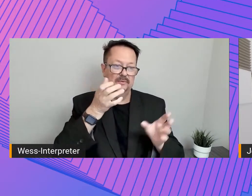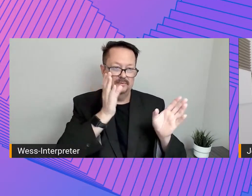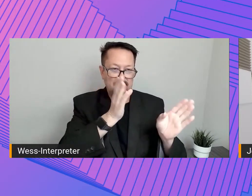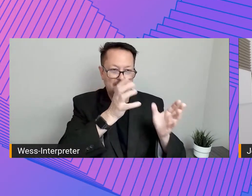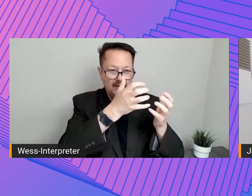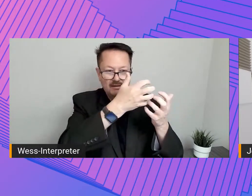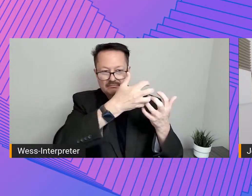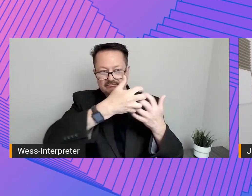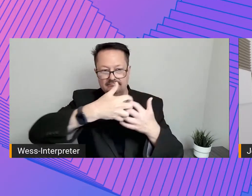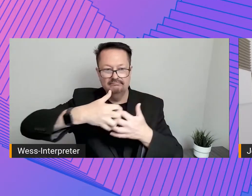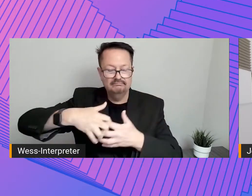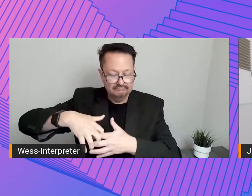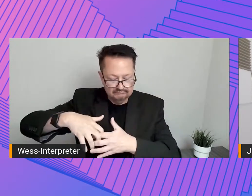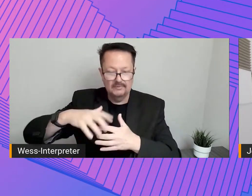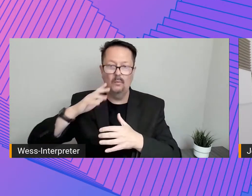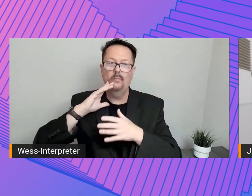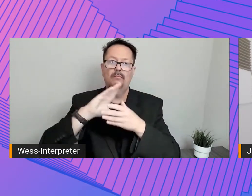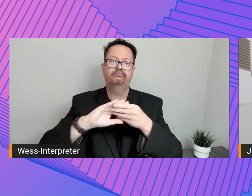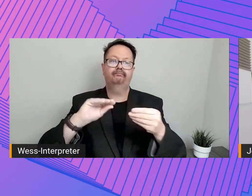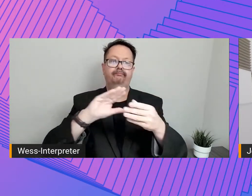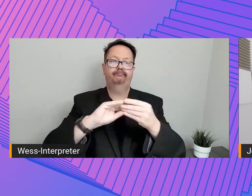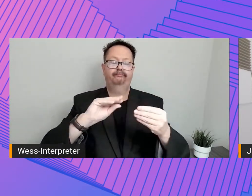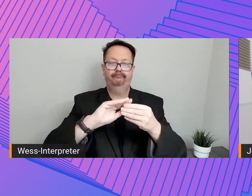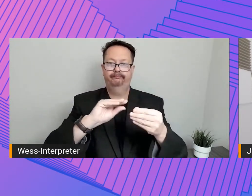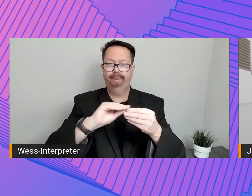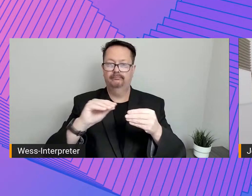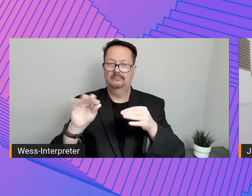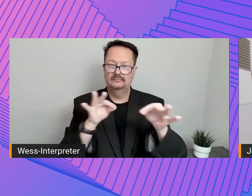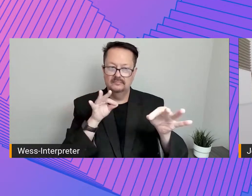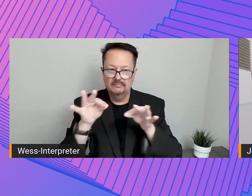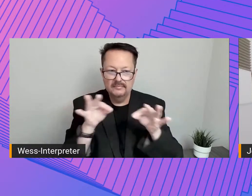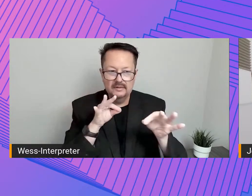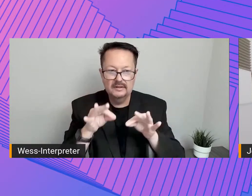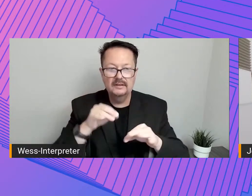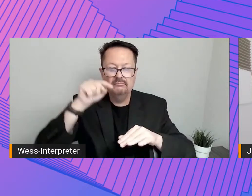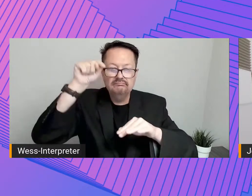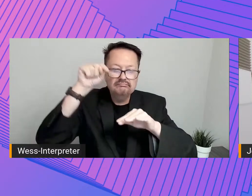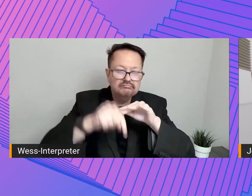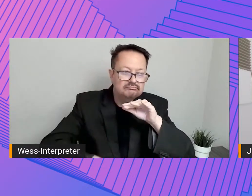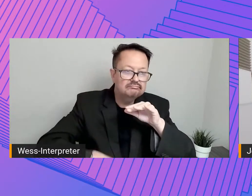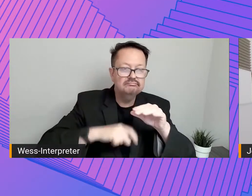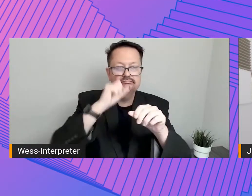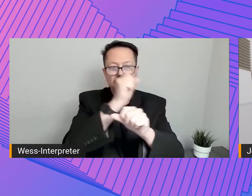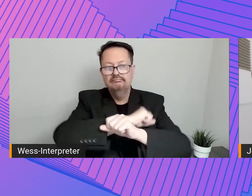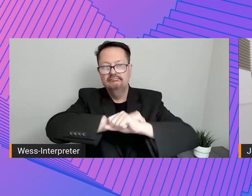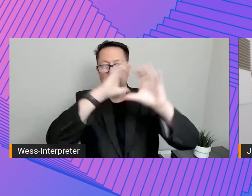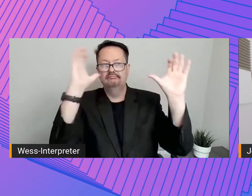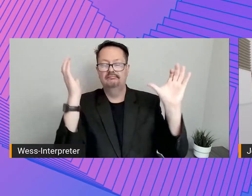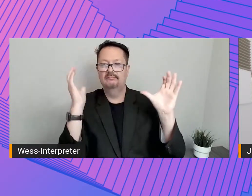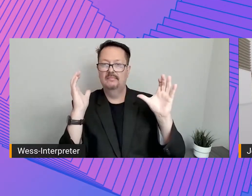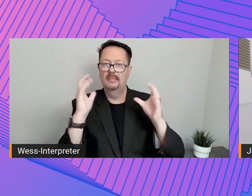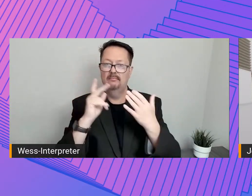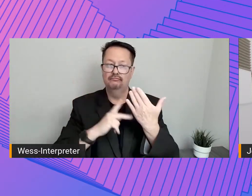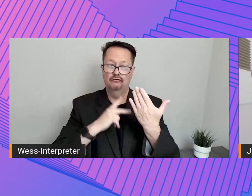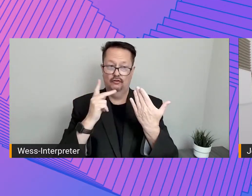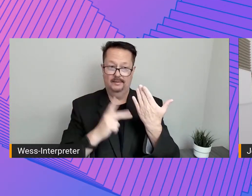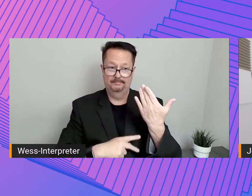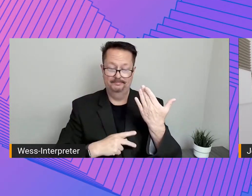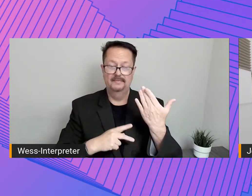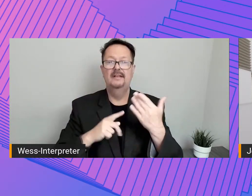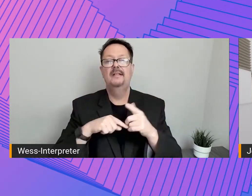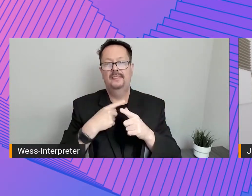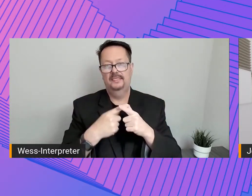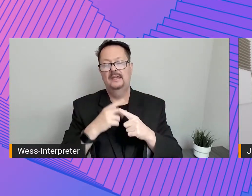this event, is going to share his story, is going to give some insight into the container hero program, and then is going to dig into